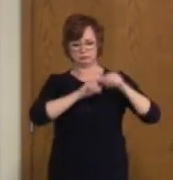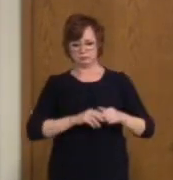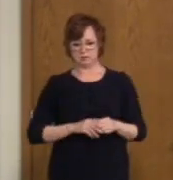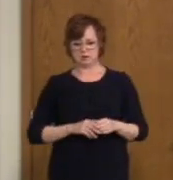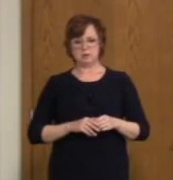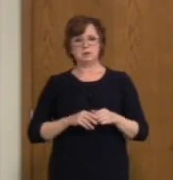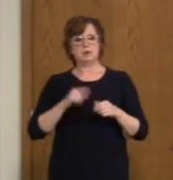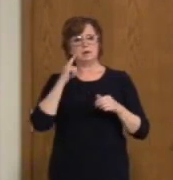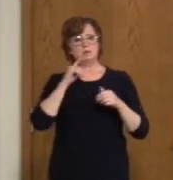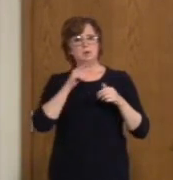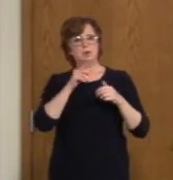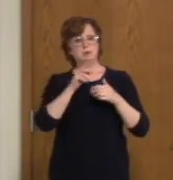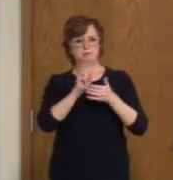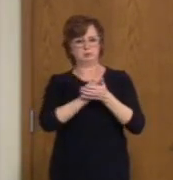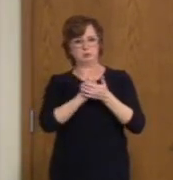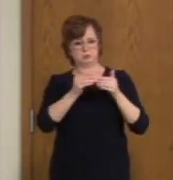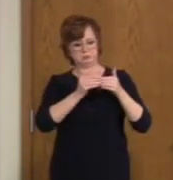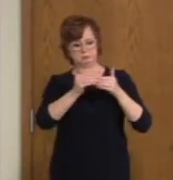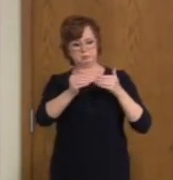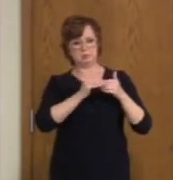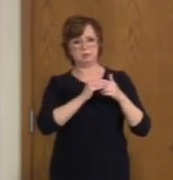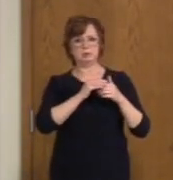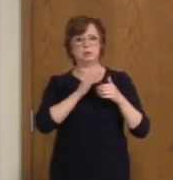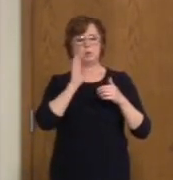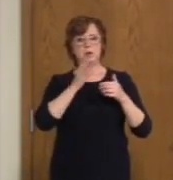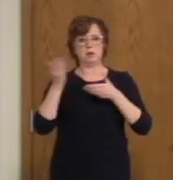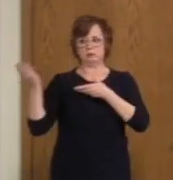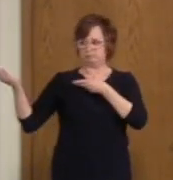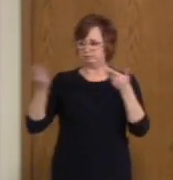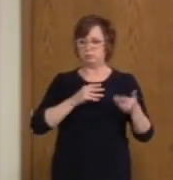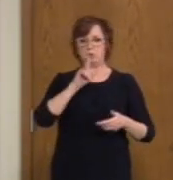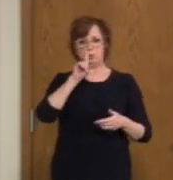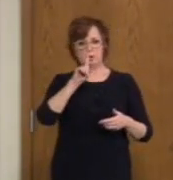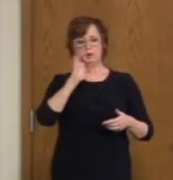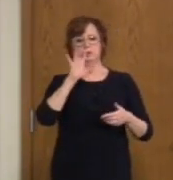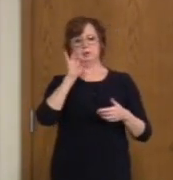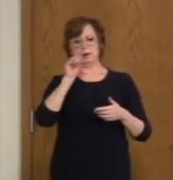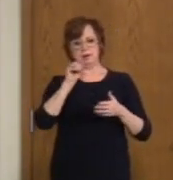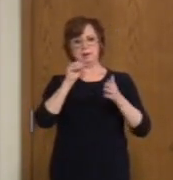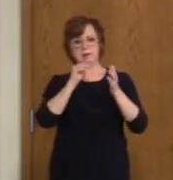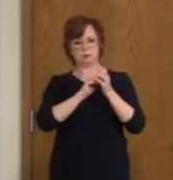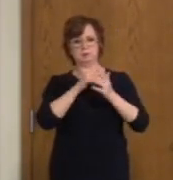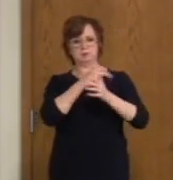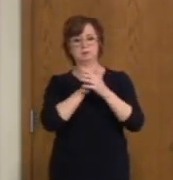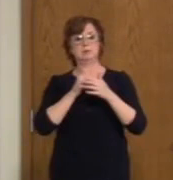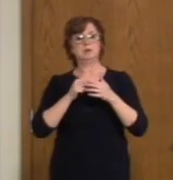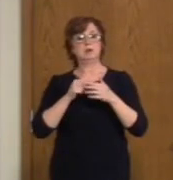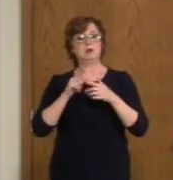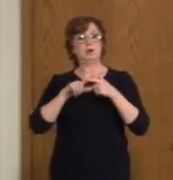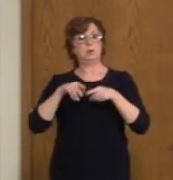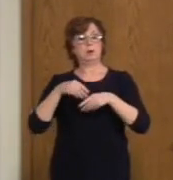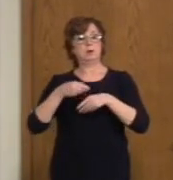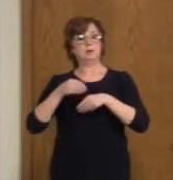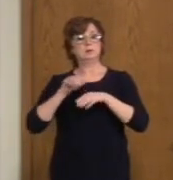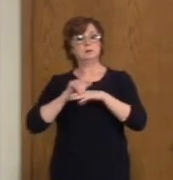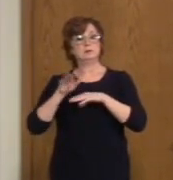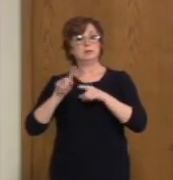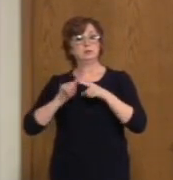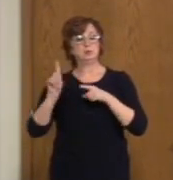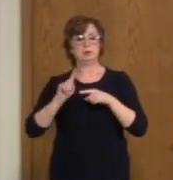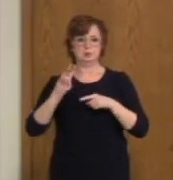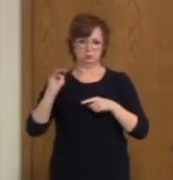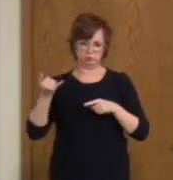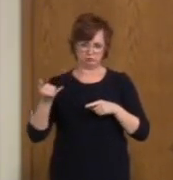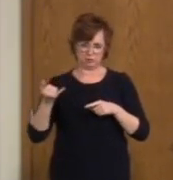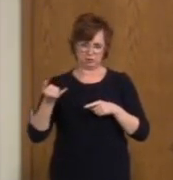vaccines. We're going to make those available to folks, many folks in the community of Moose Jaw, that is going to continue to keep that community as well